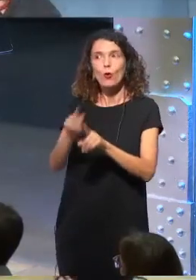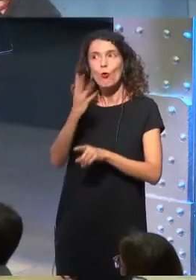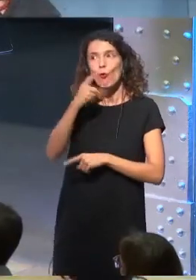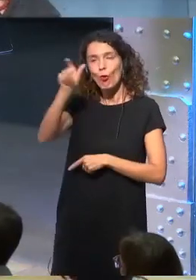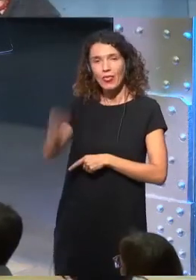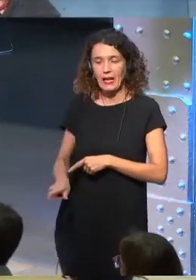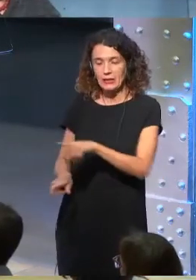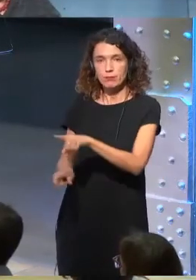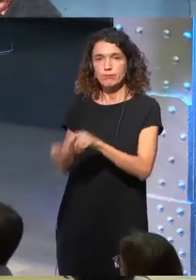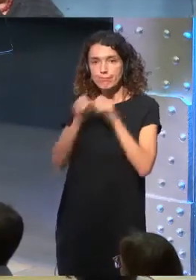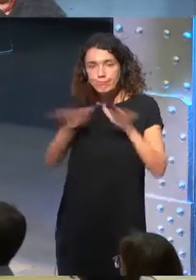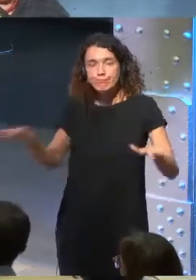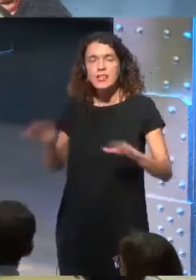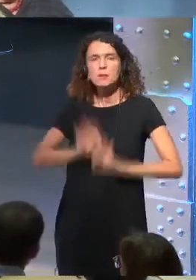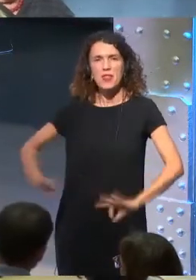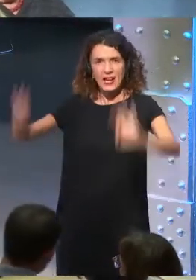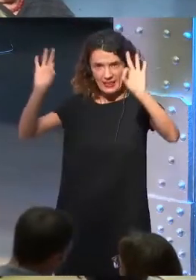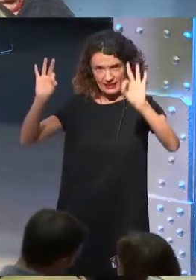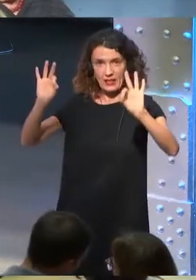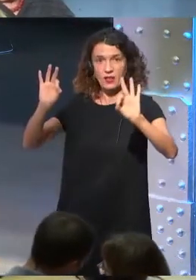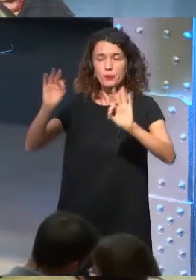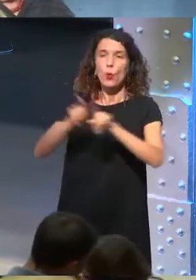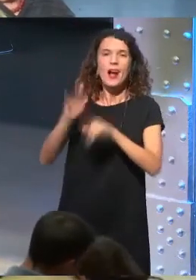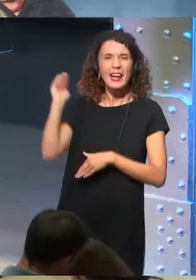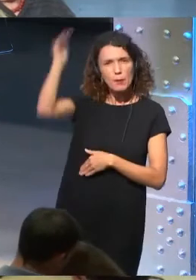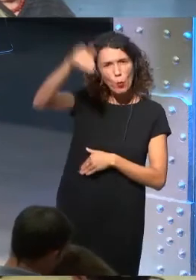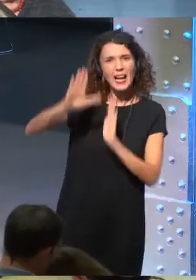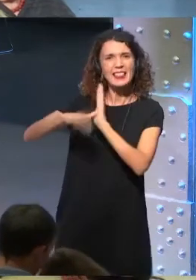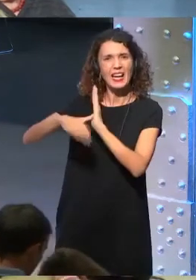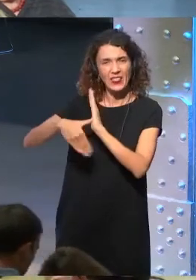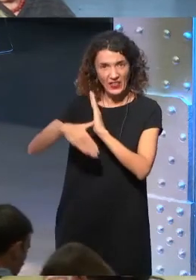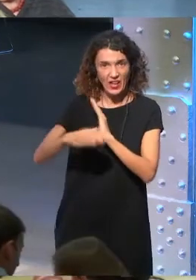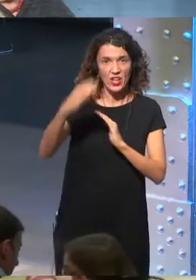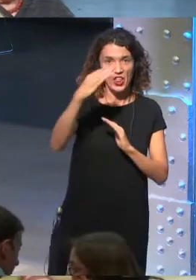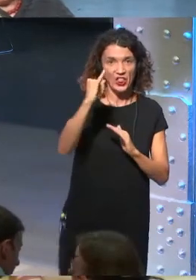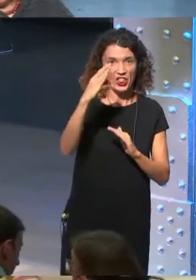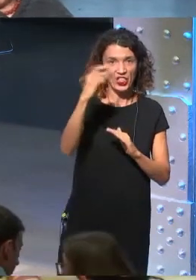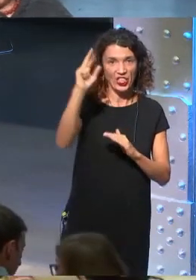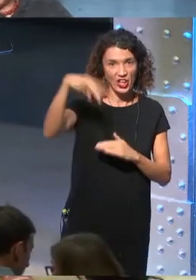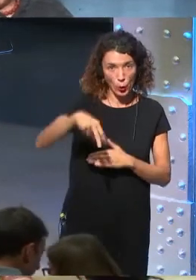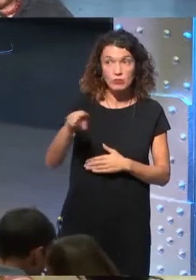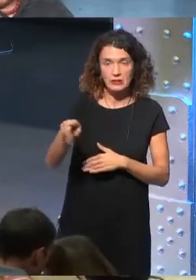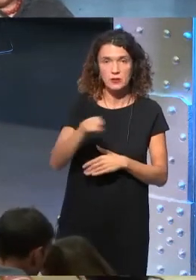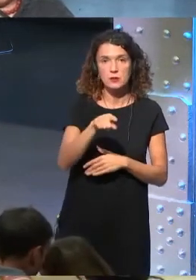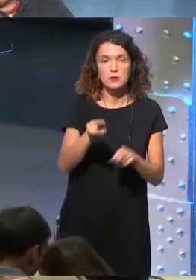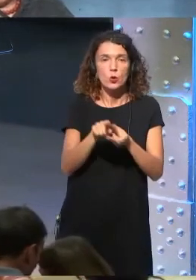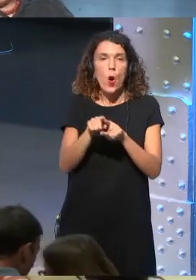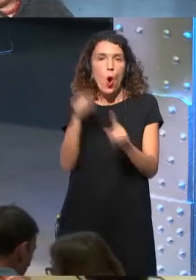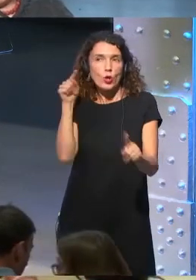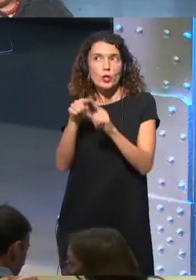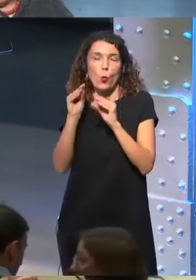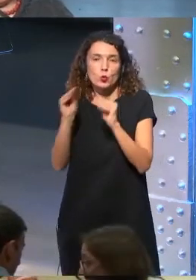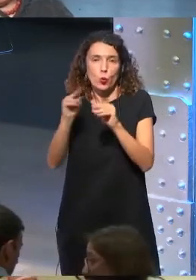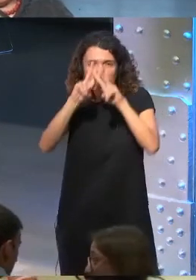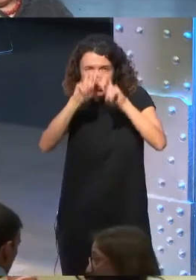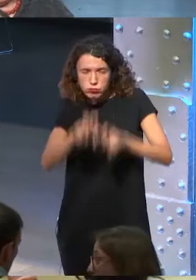investigation, she was known as a great specialist in late Republic. Cicerone became